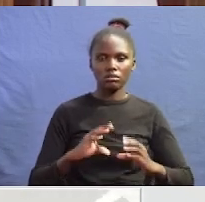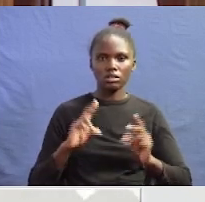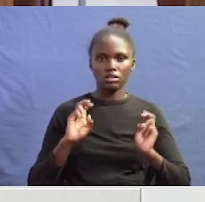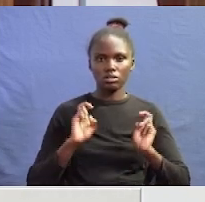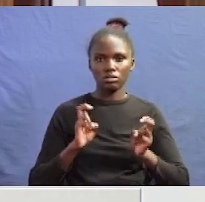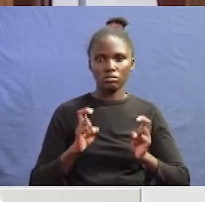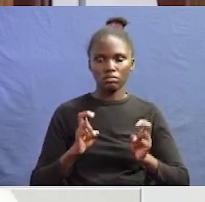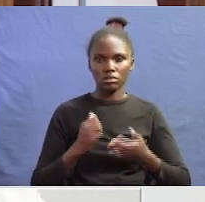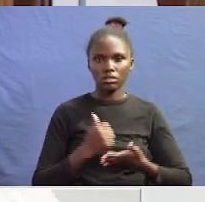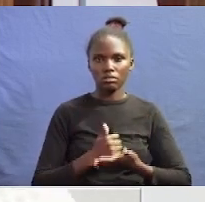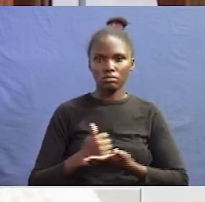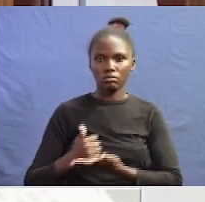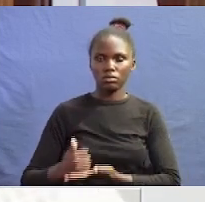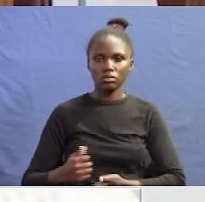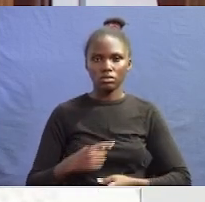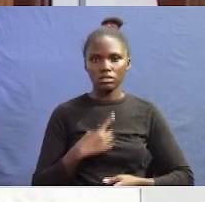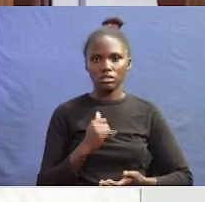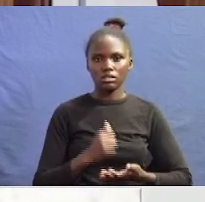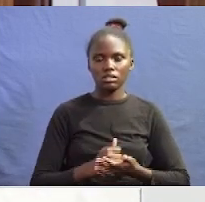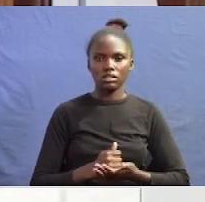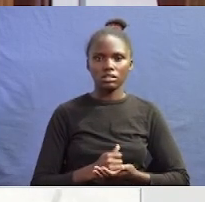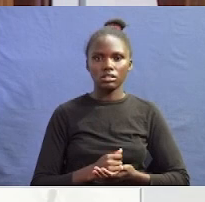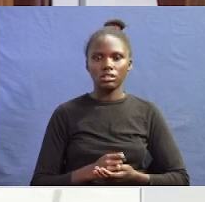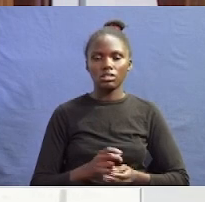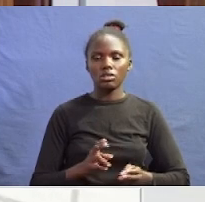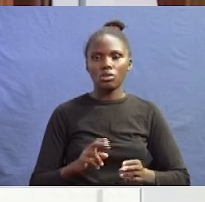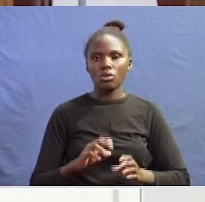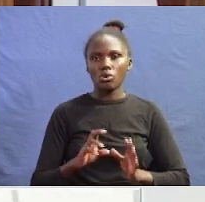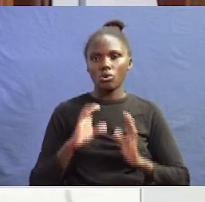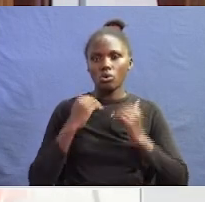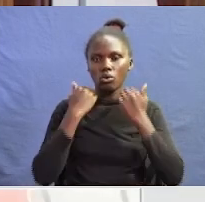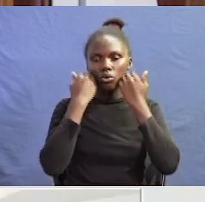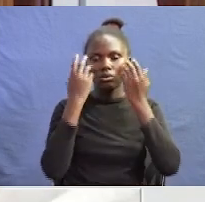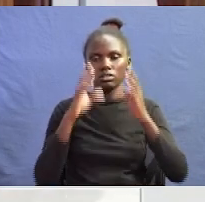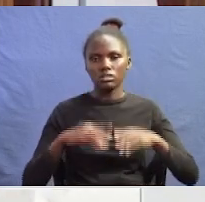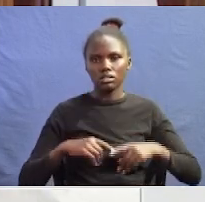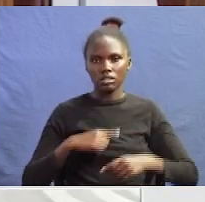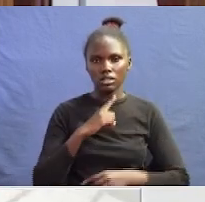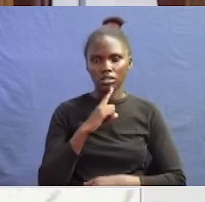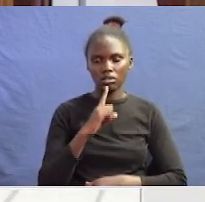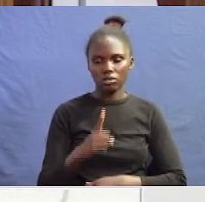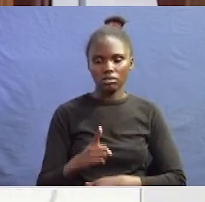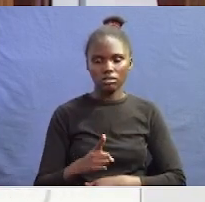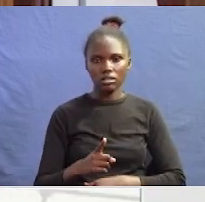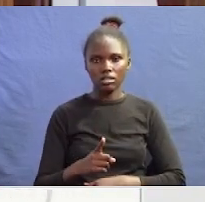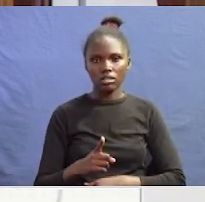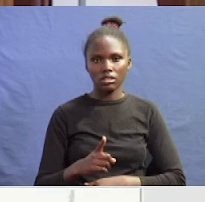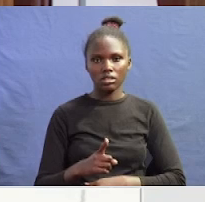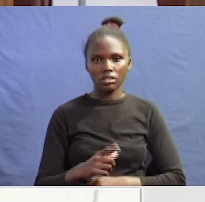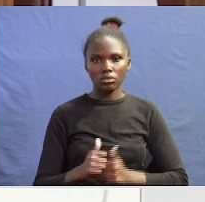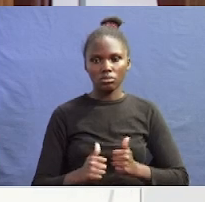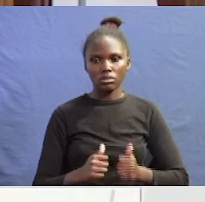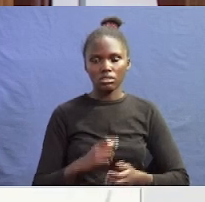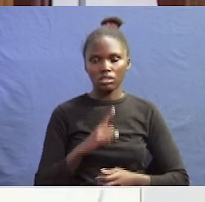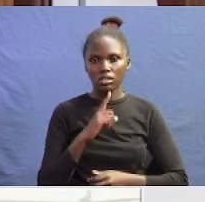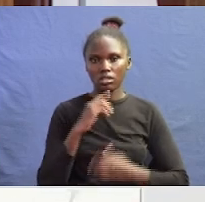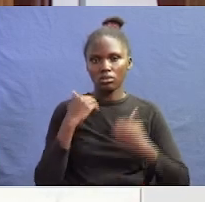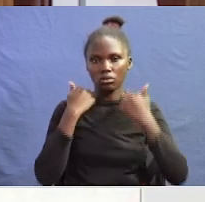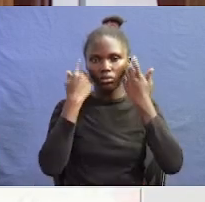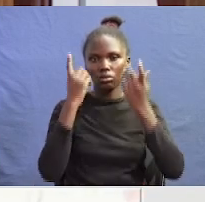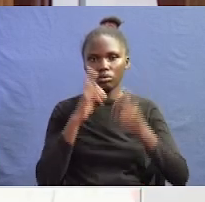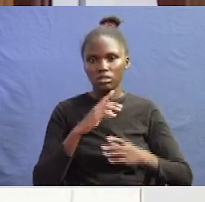validity of the court order that was given, which court order is the